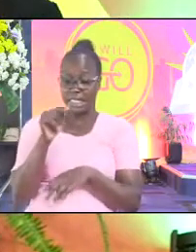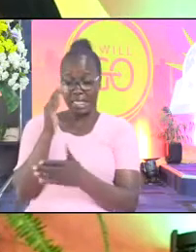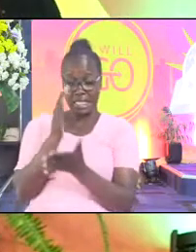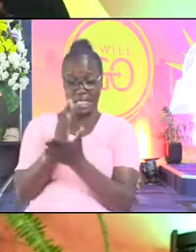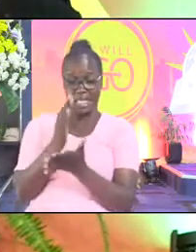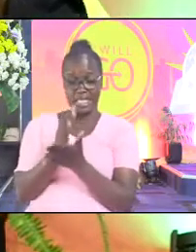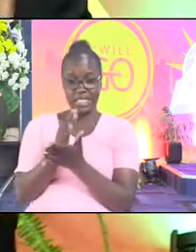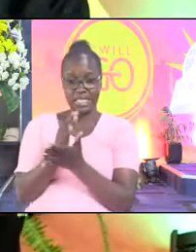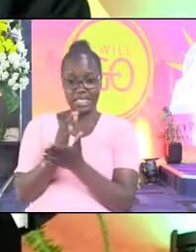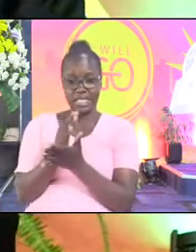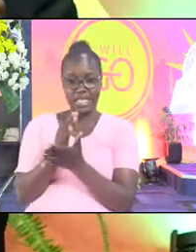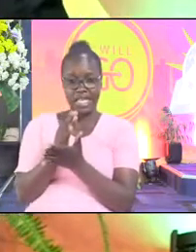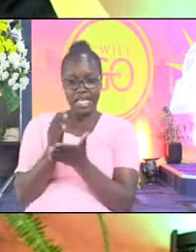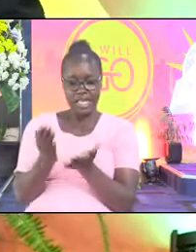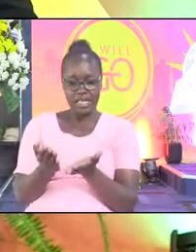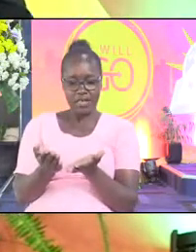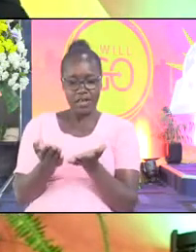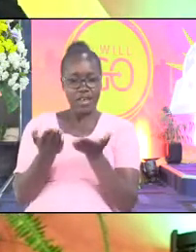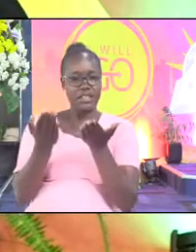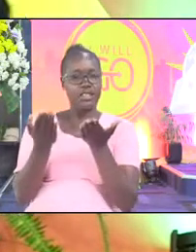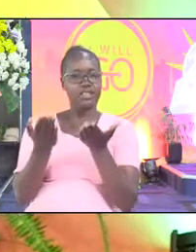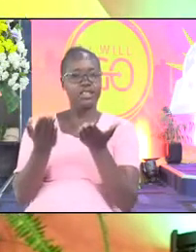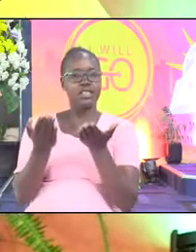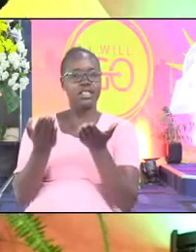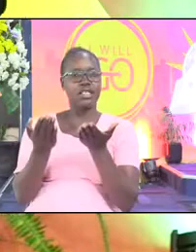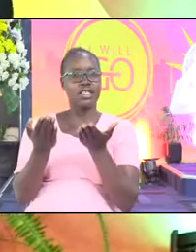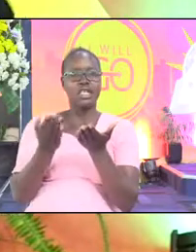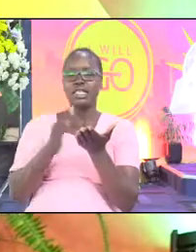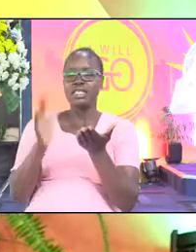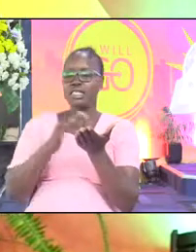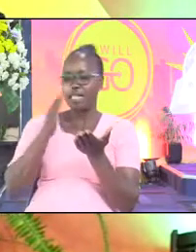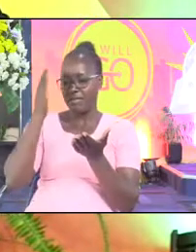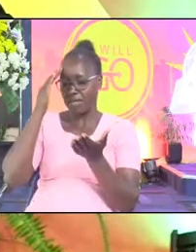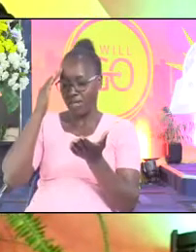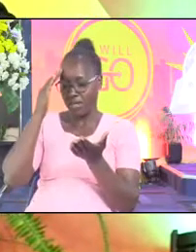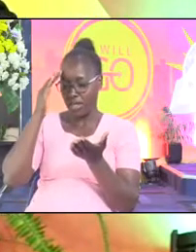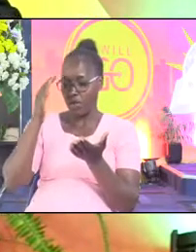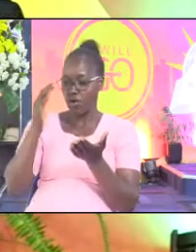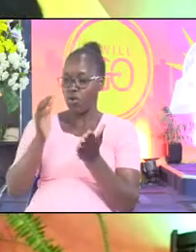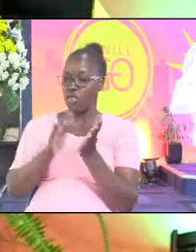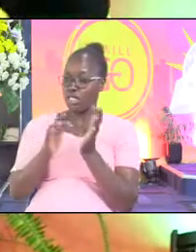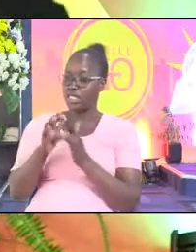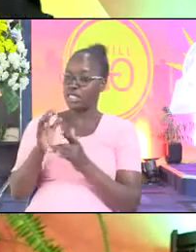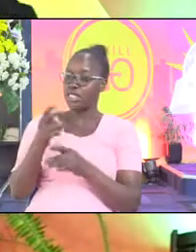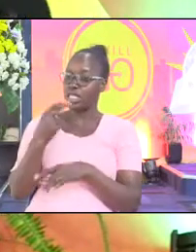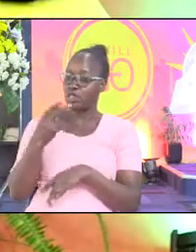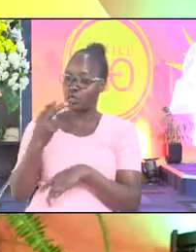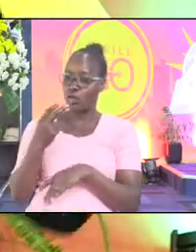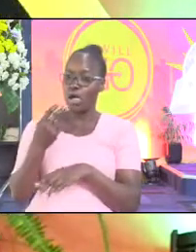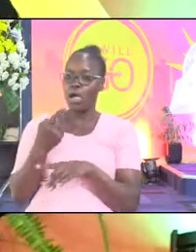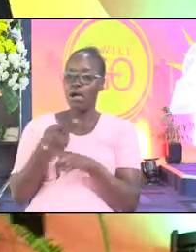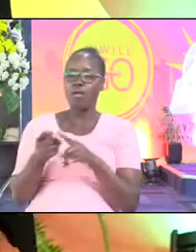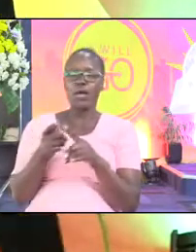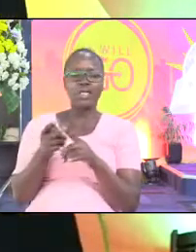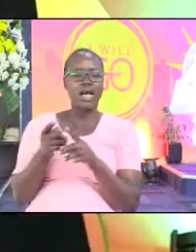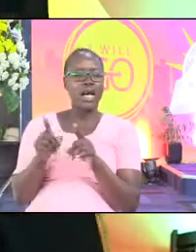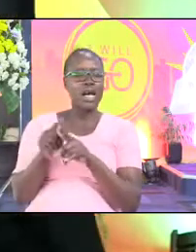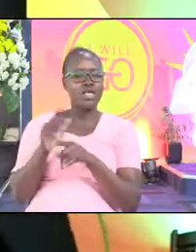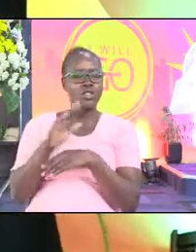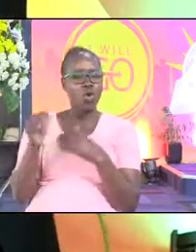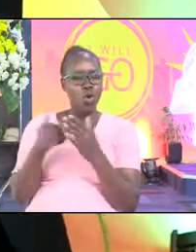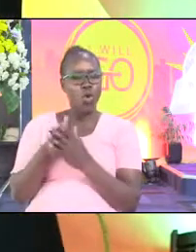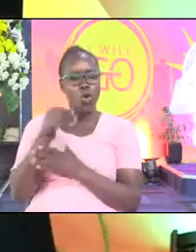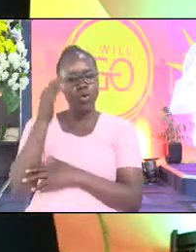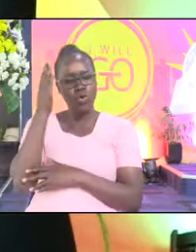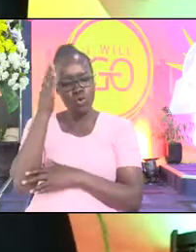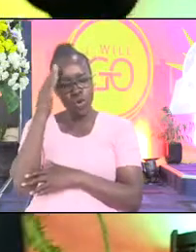reality enhanced. She didn't know who he was. But here was the